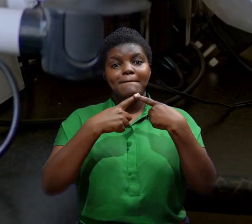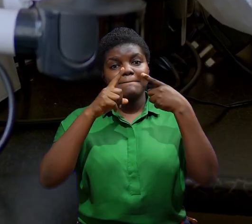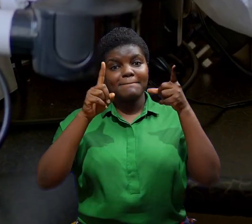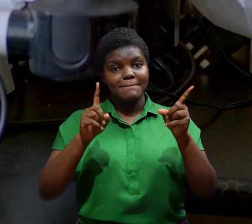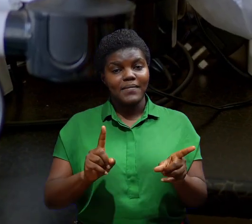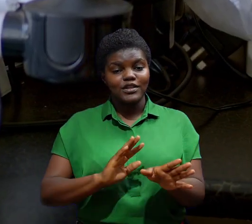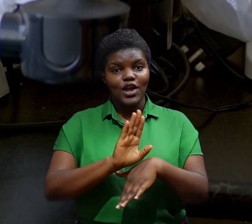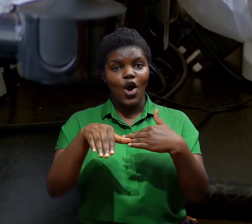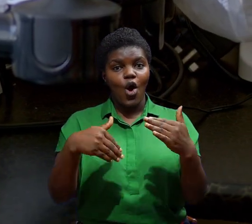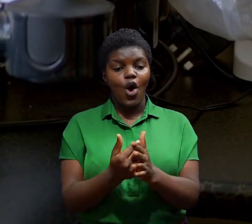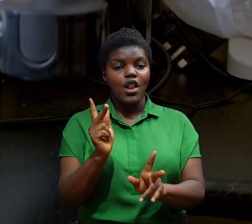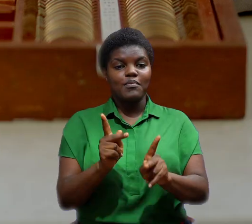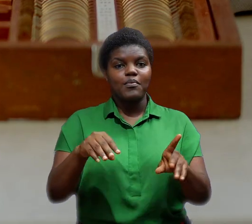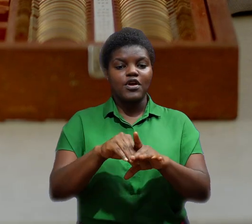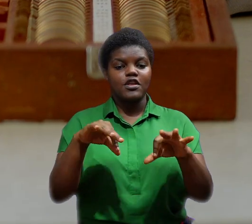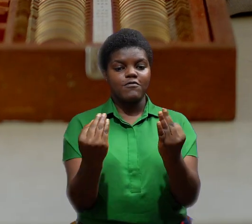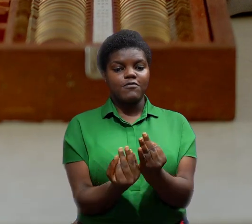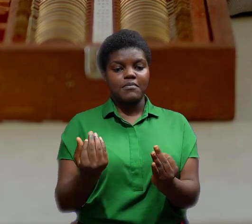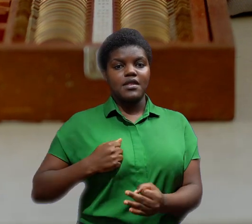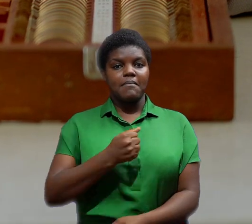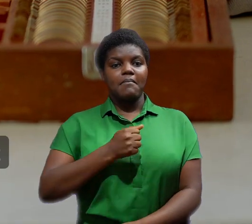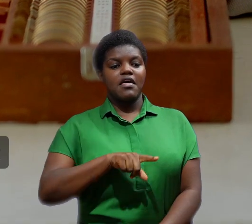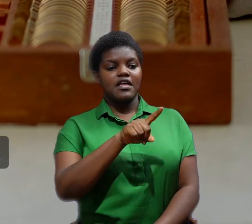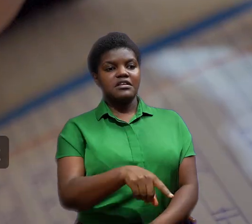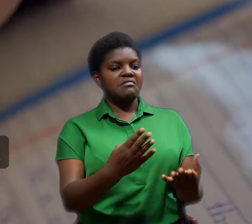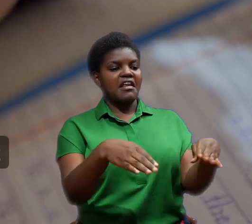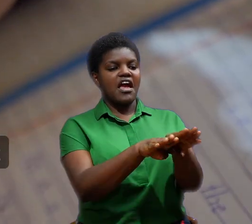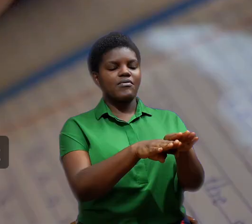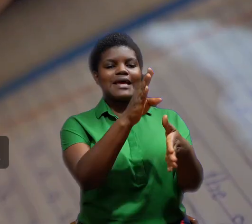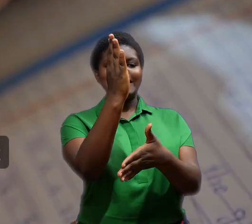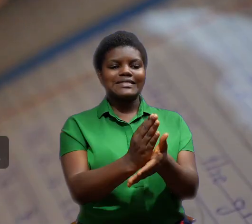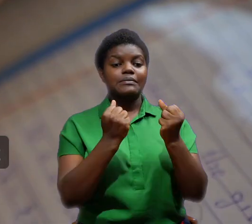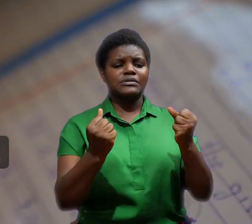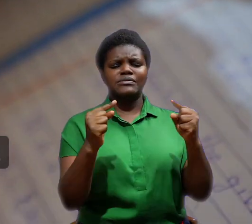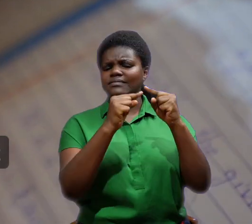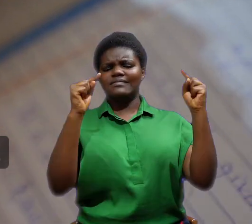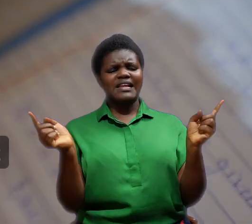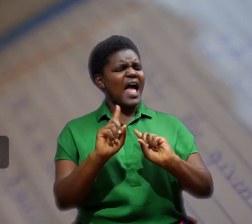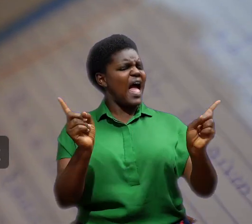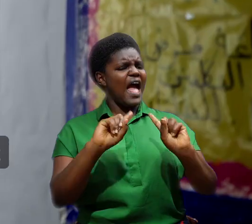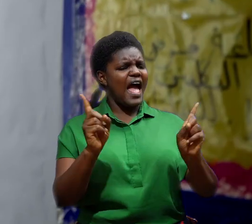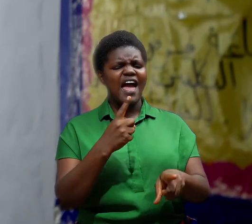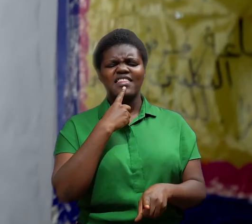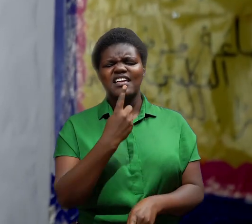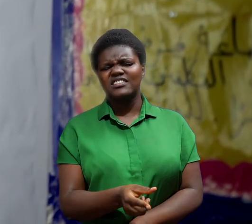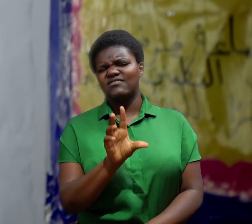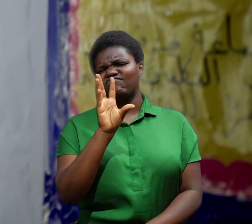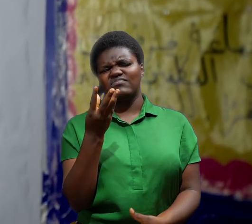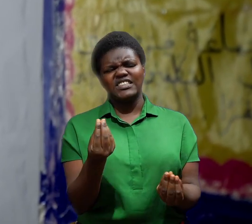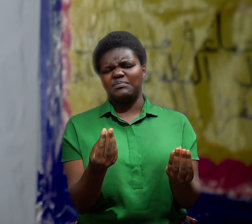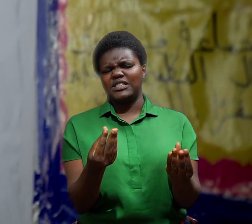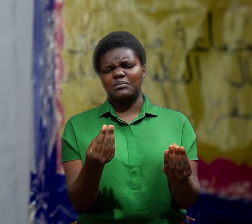However, not everyone in her family agreed. Some strongly opposed it, describing it as a